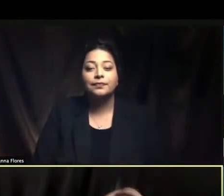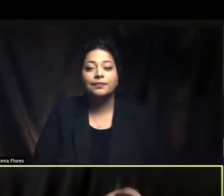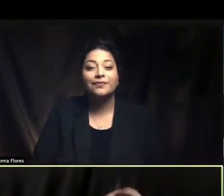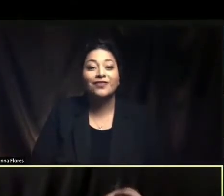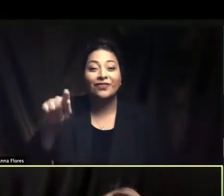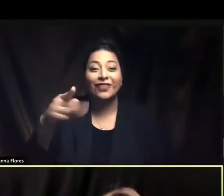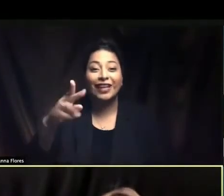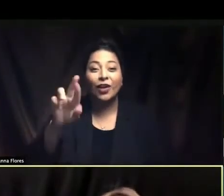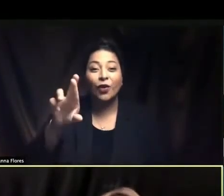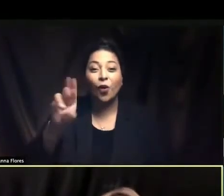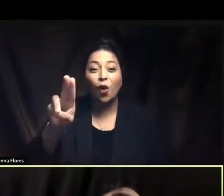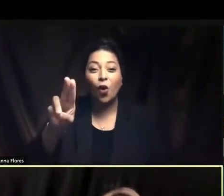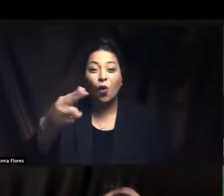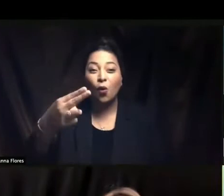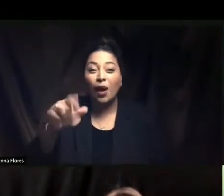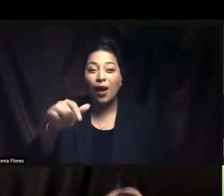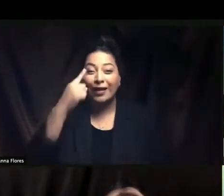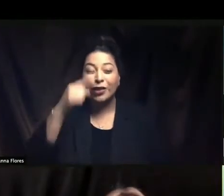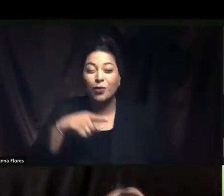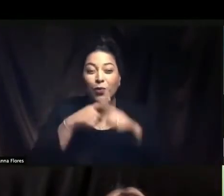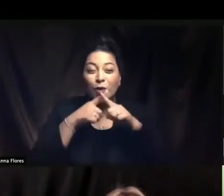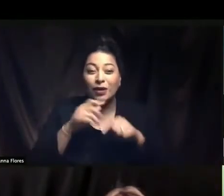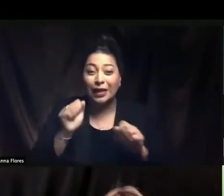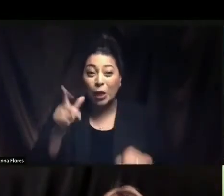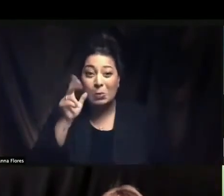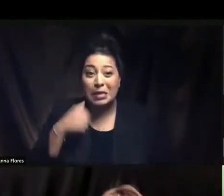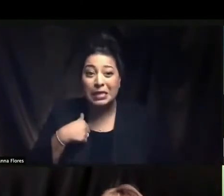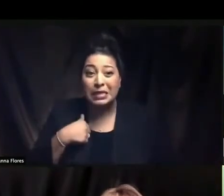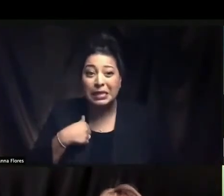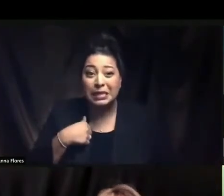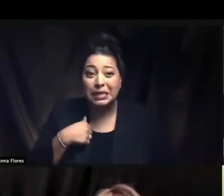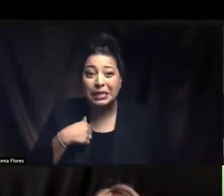Farrow, I think you are muted. There we go. Can you hear me?